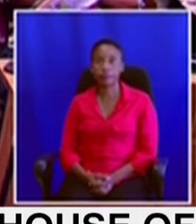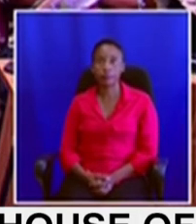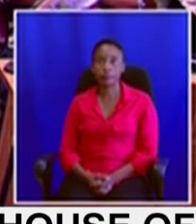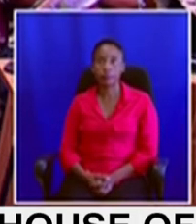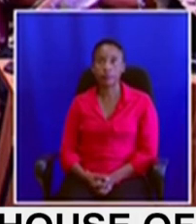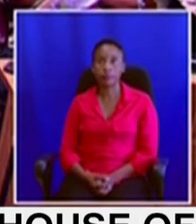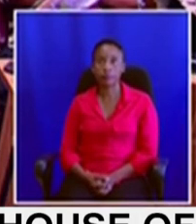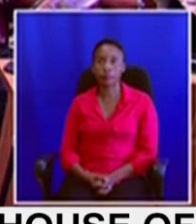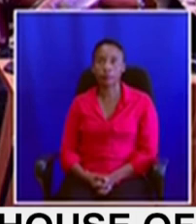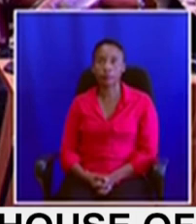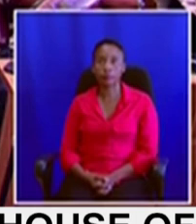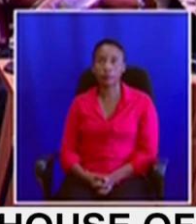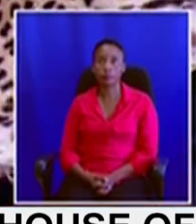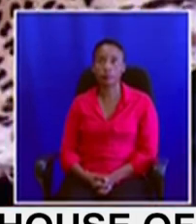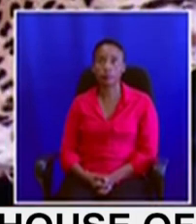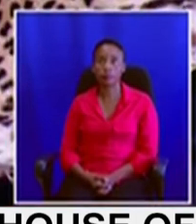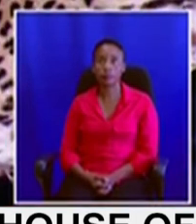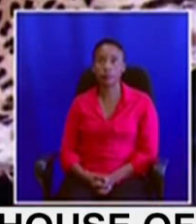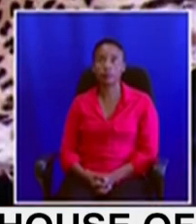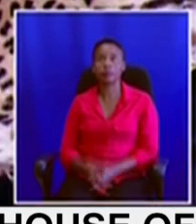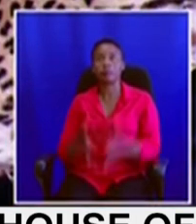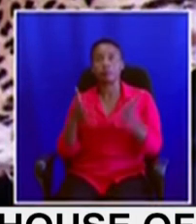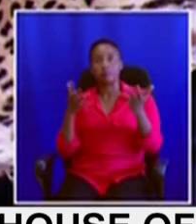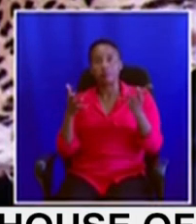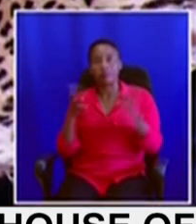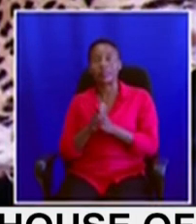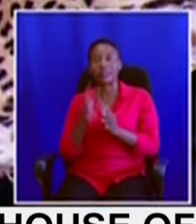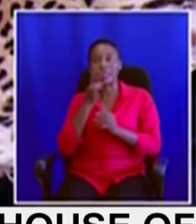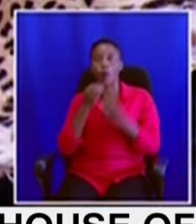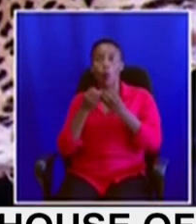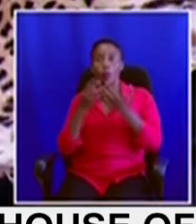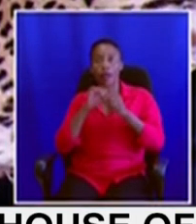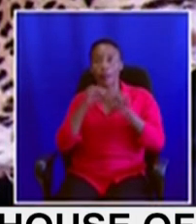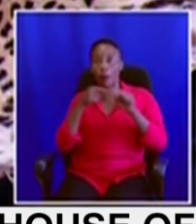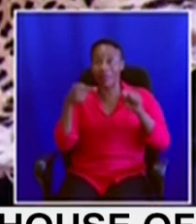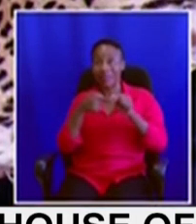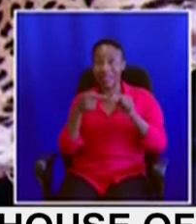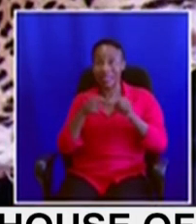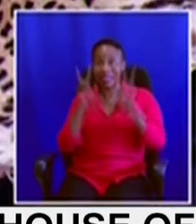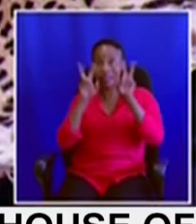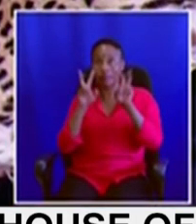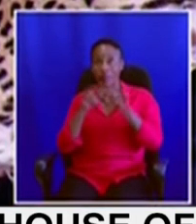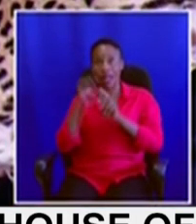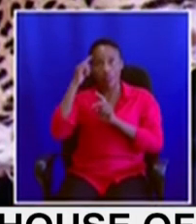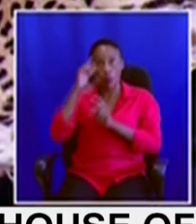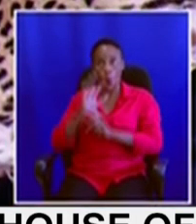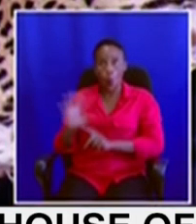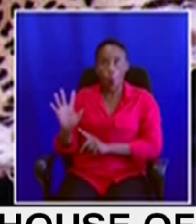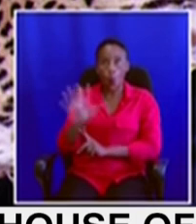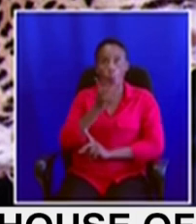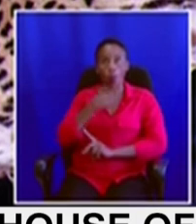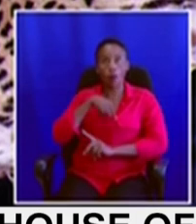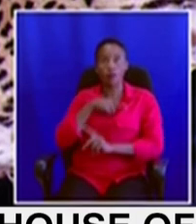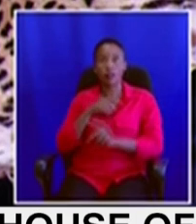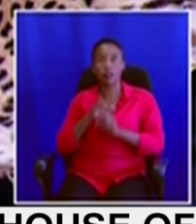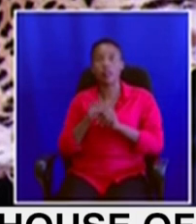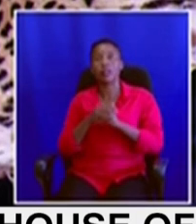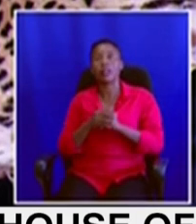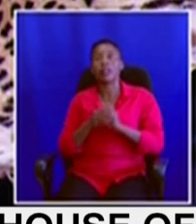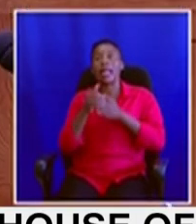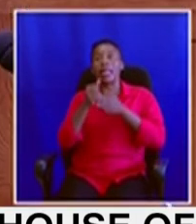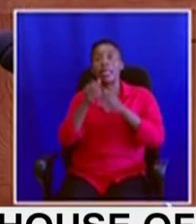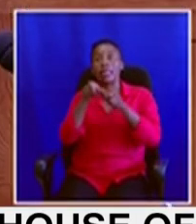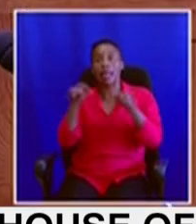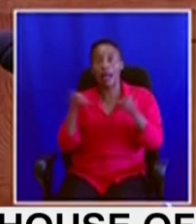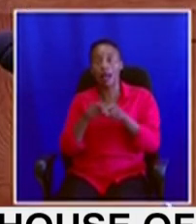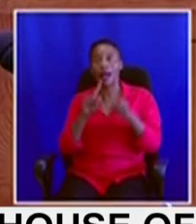In having thought a great deal about this matter, I think all of us as leaders and as